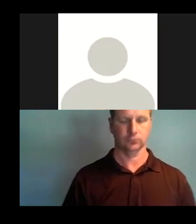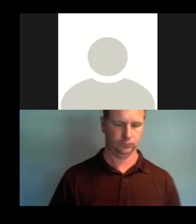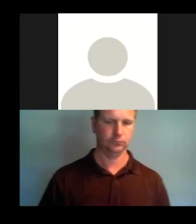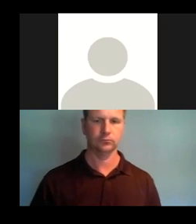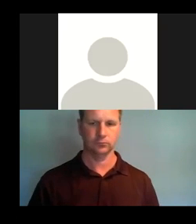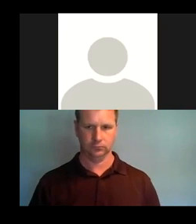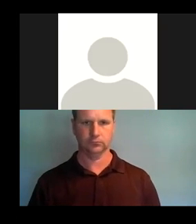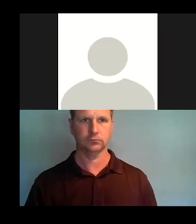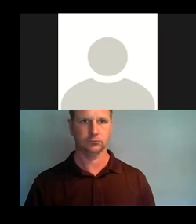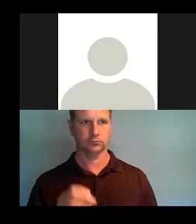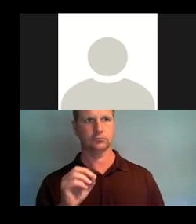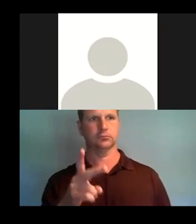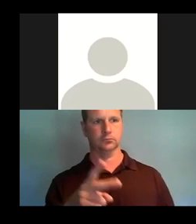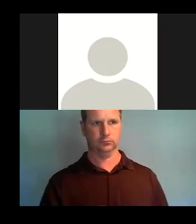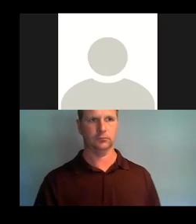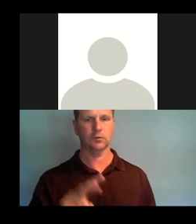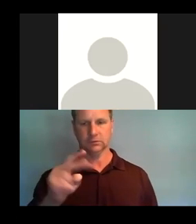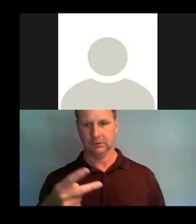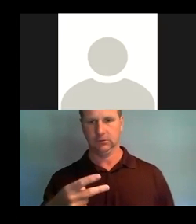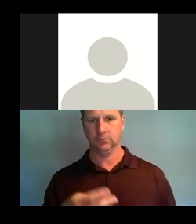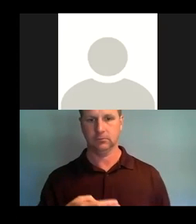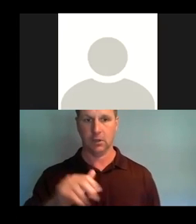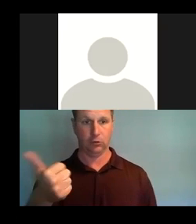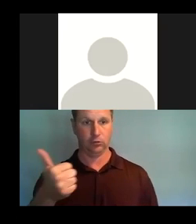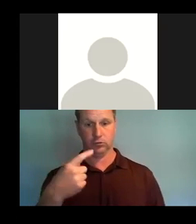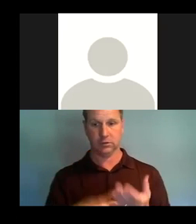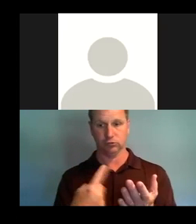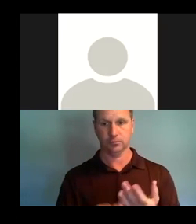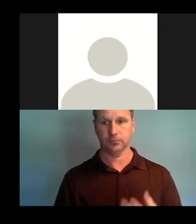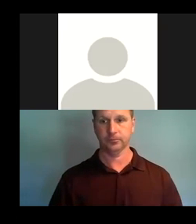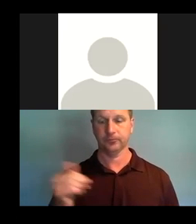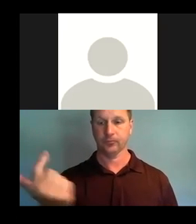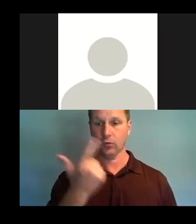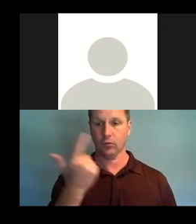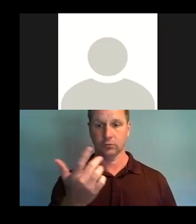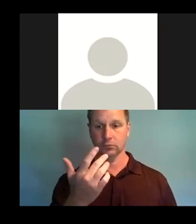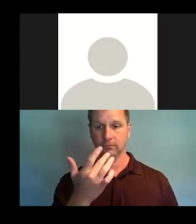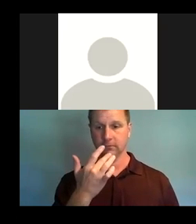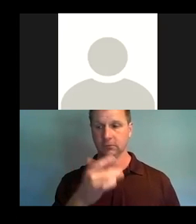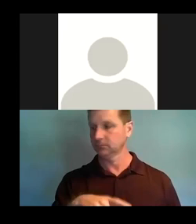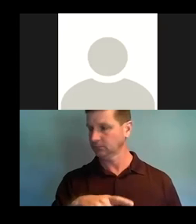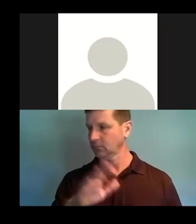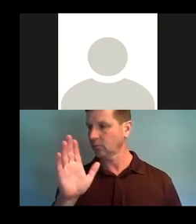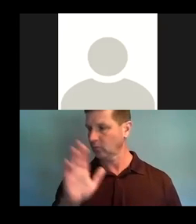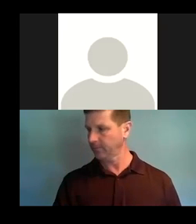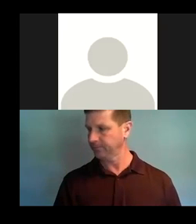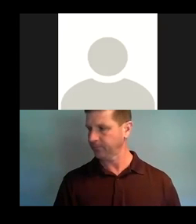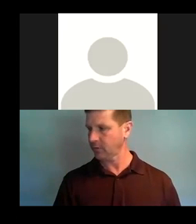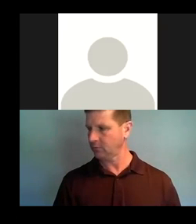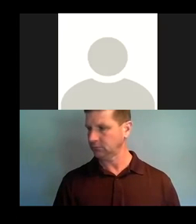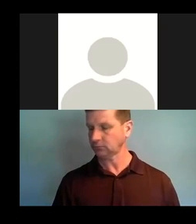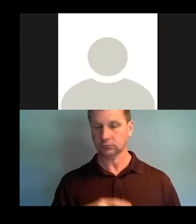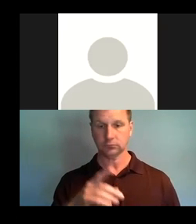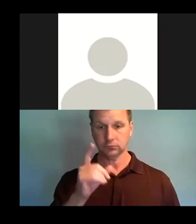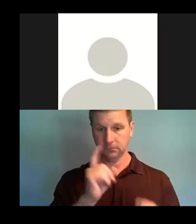Second. Thank you. Is it motioned and seconded? Any further discussion? All those in favor? Aye. Aye. Aye. Any